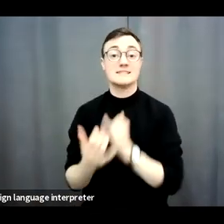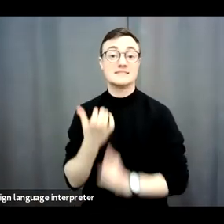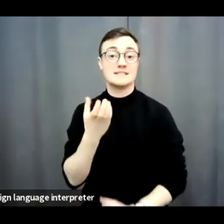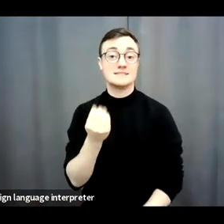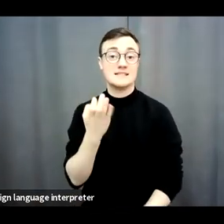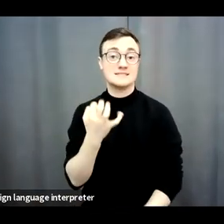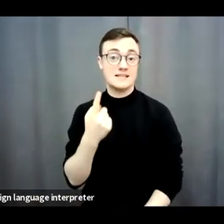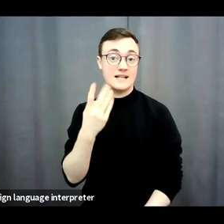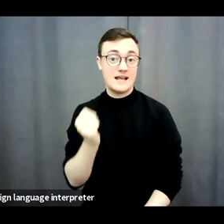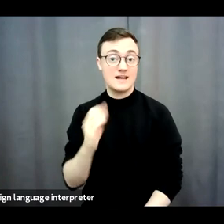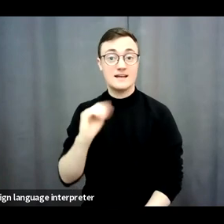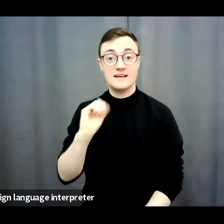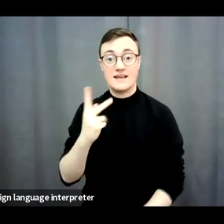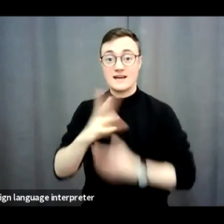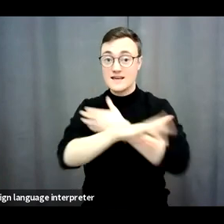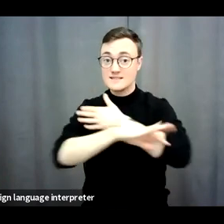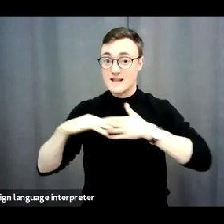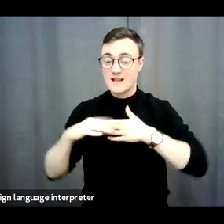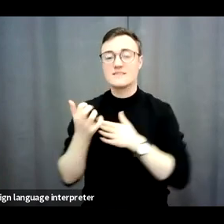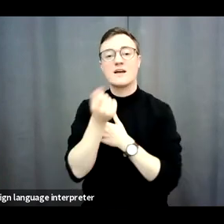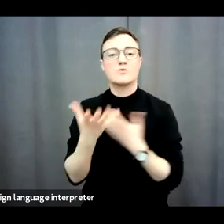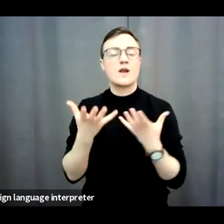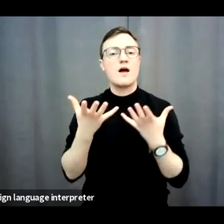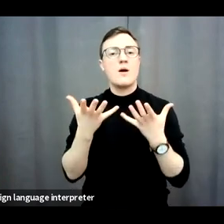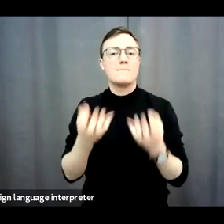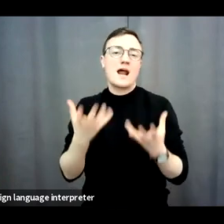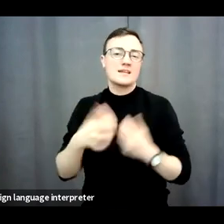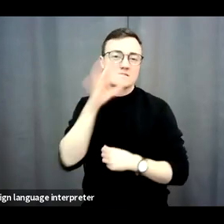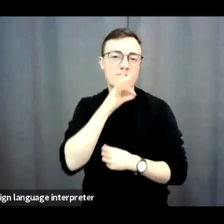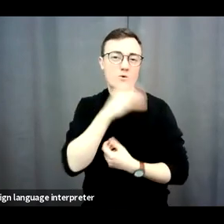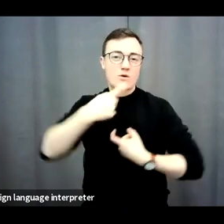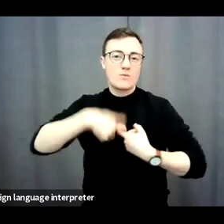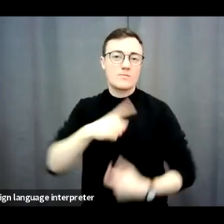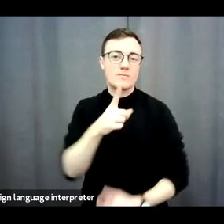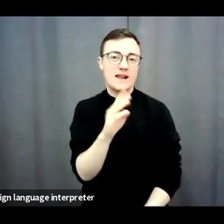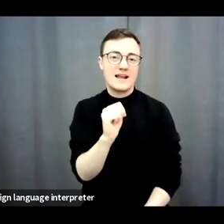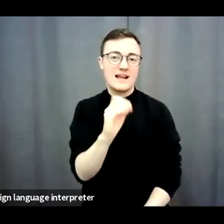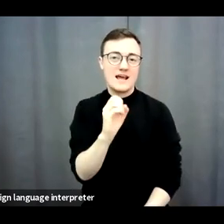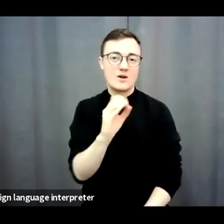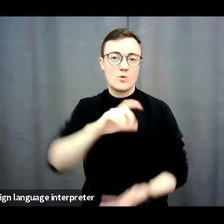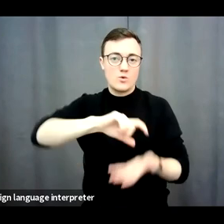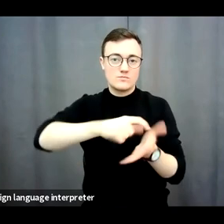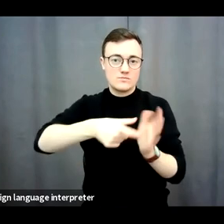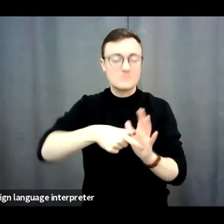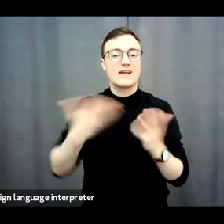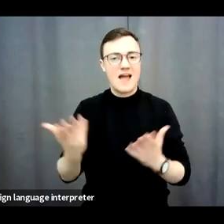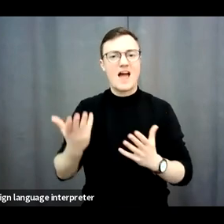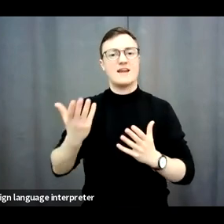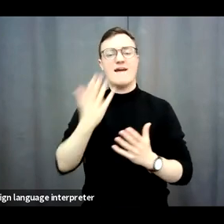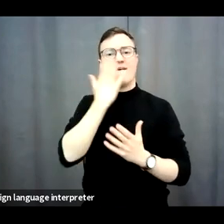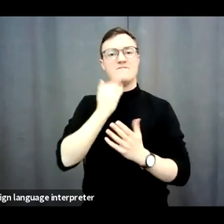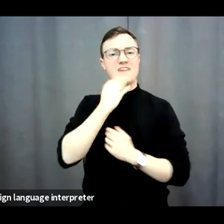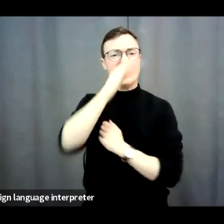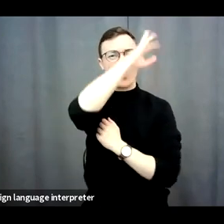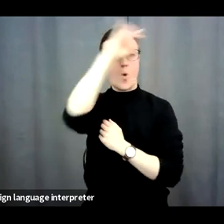some practical questions about the Lego bricks. The first one is, up to which age would you say the